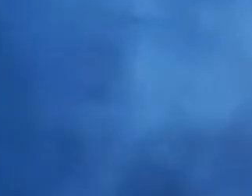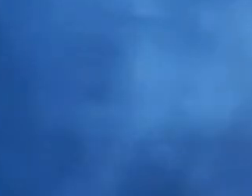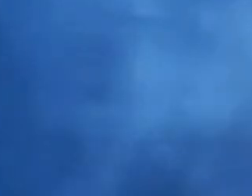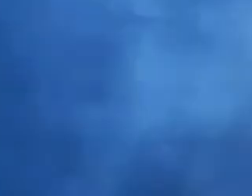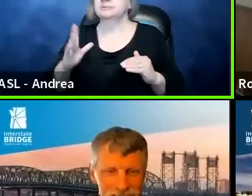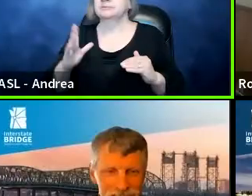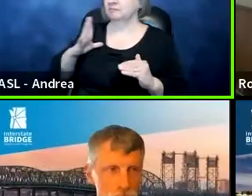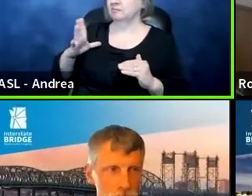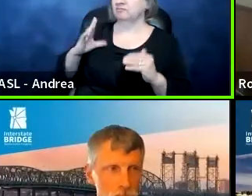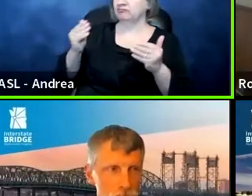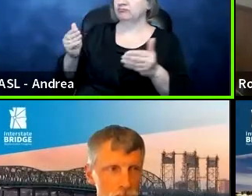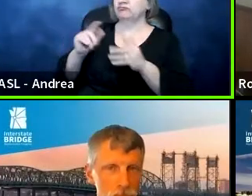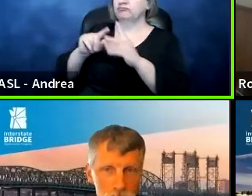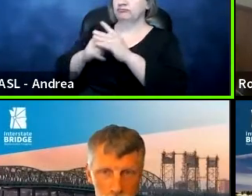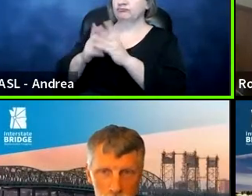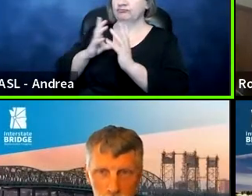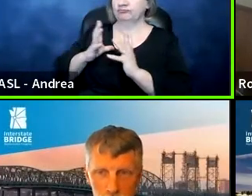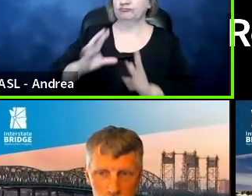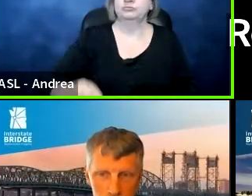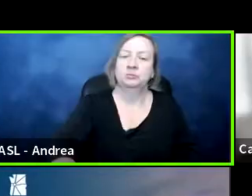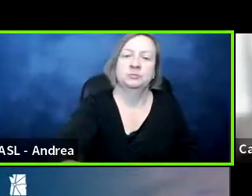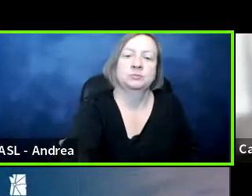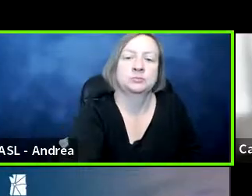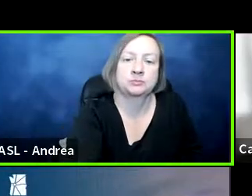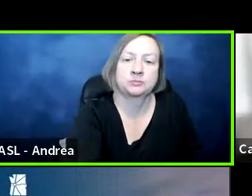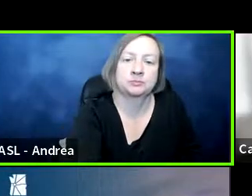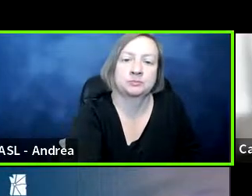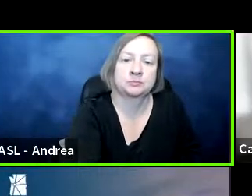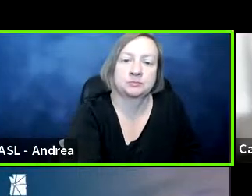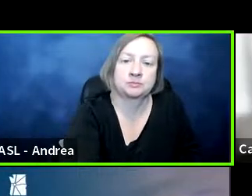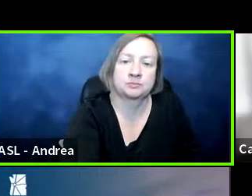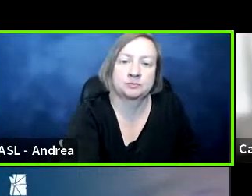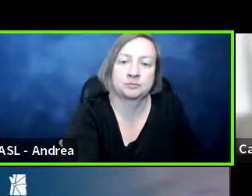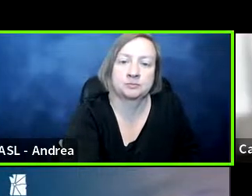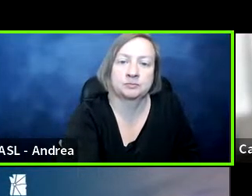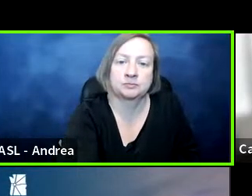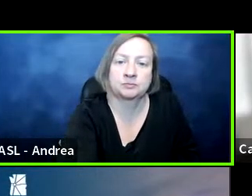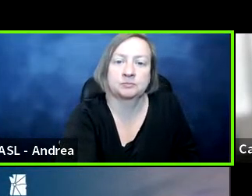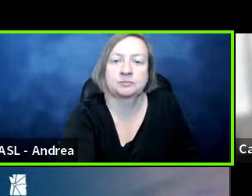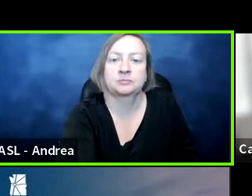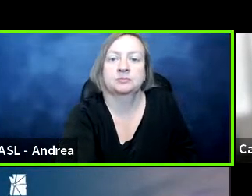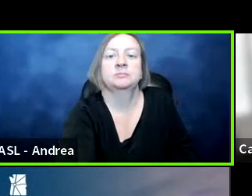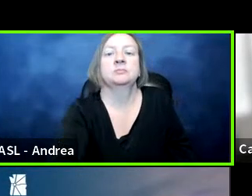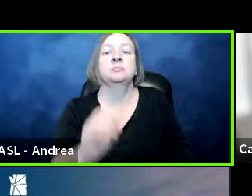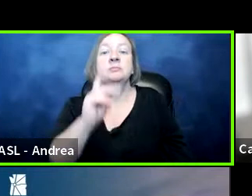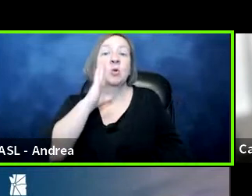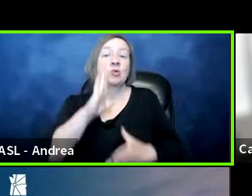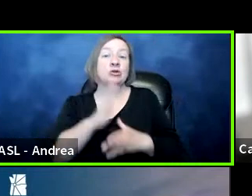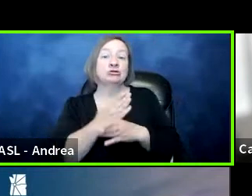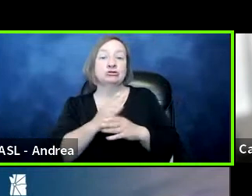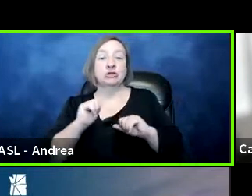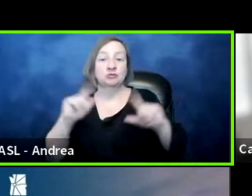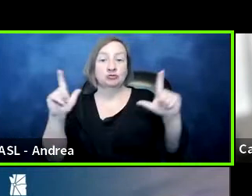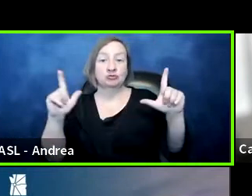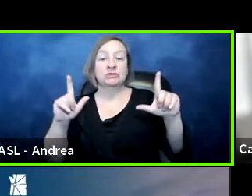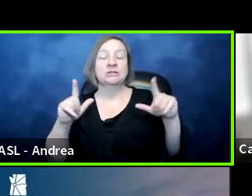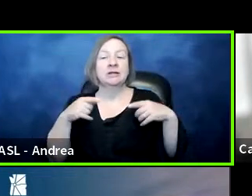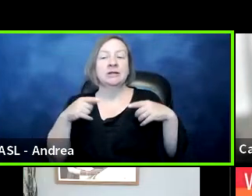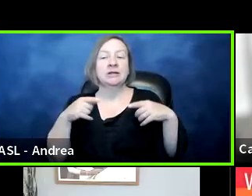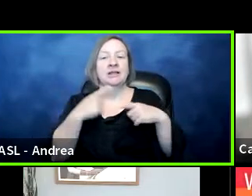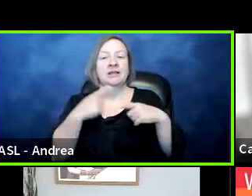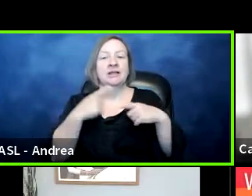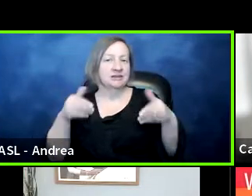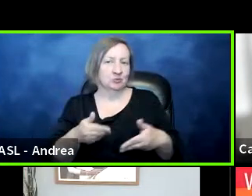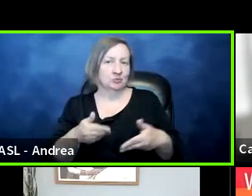to get going. Yeah. Okay, great. I will share my screen, and while I'm getting set to do that, I didn't introduce myself. My name